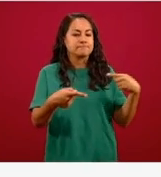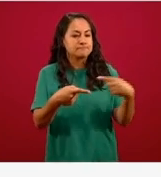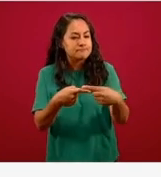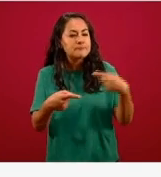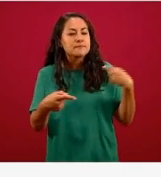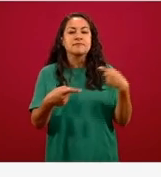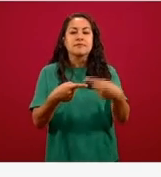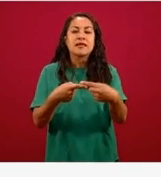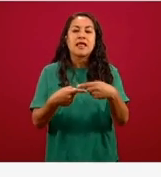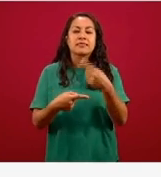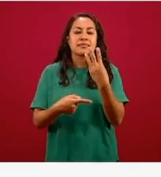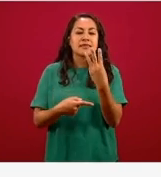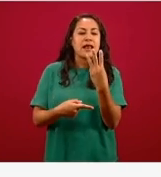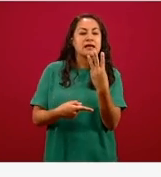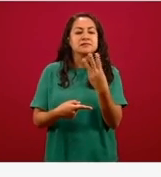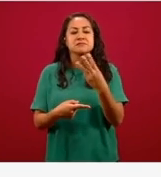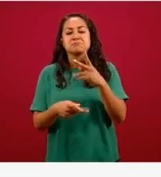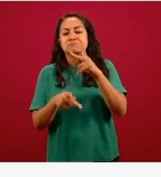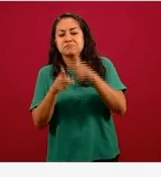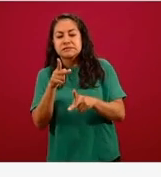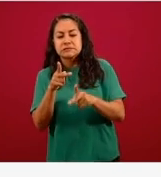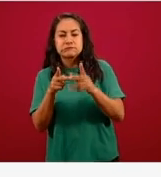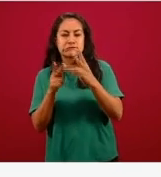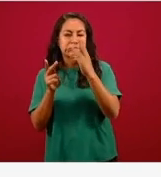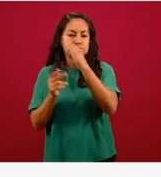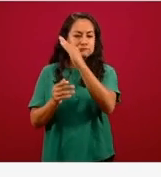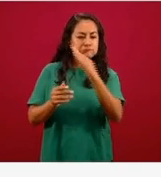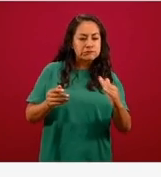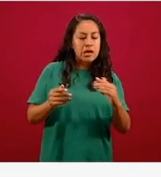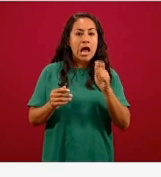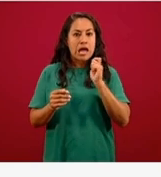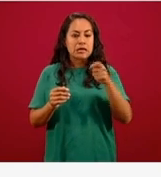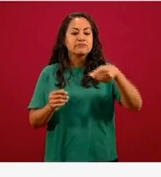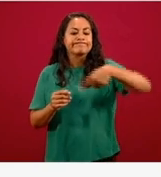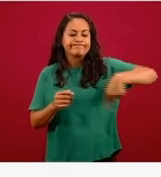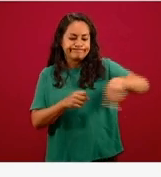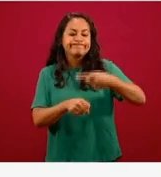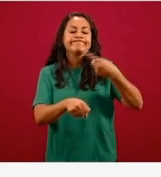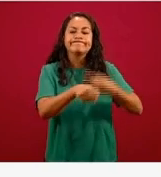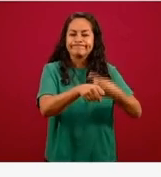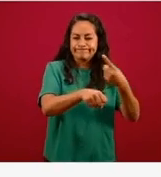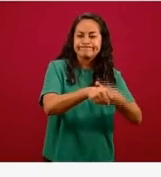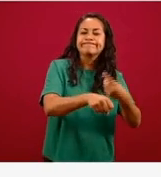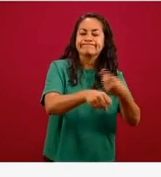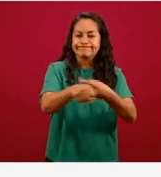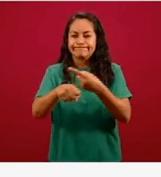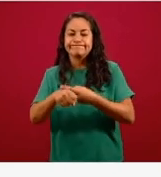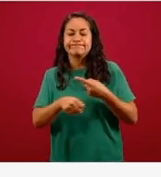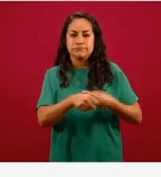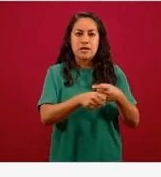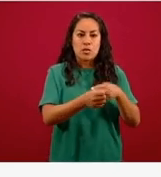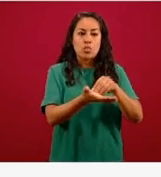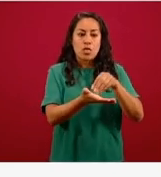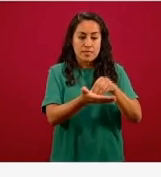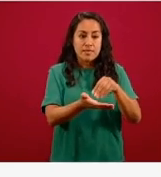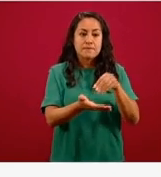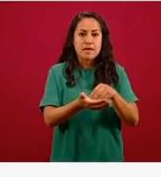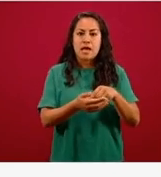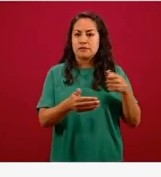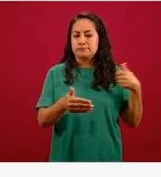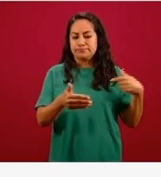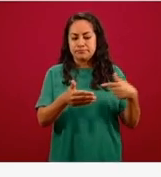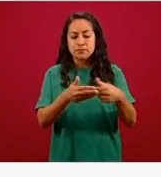4,502 are active cases. So only a third of the confirmed cases are actually active right